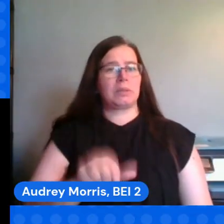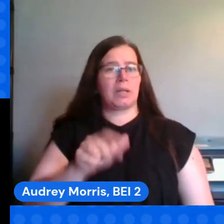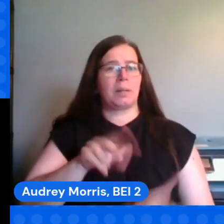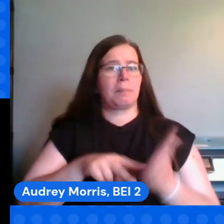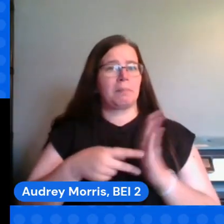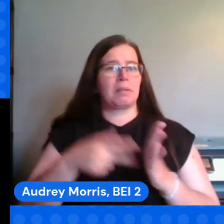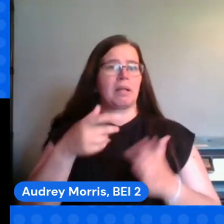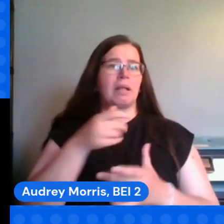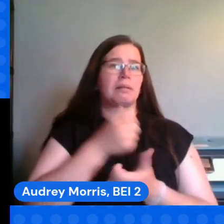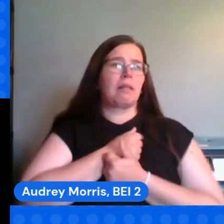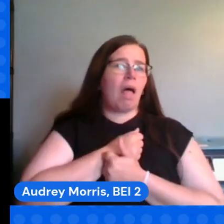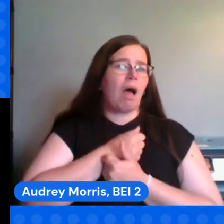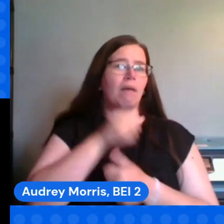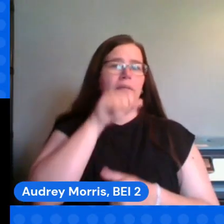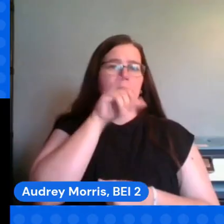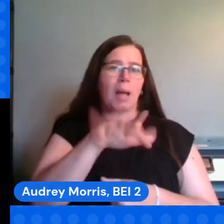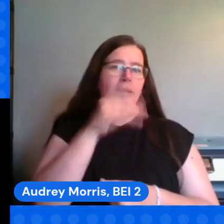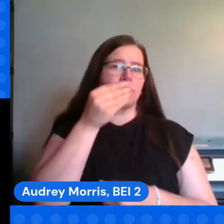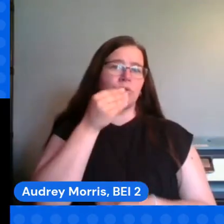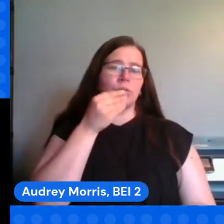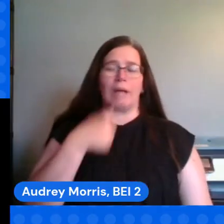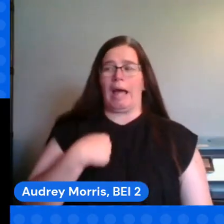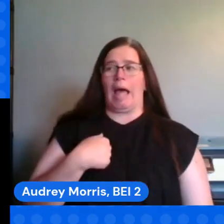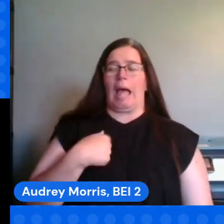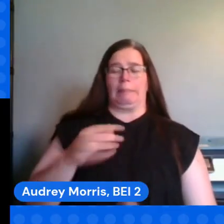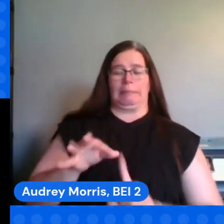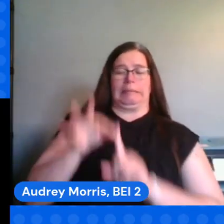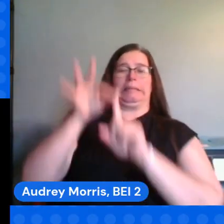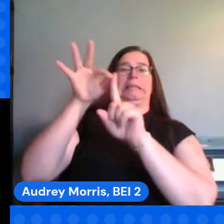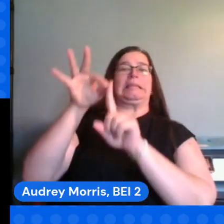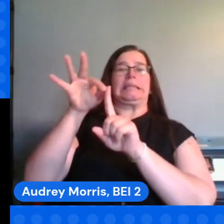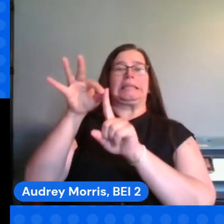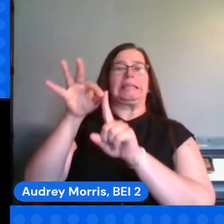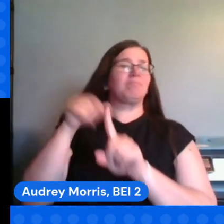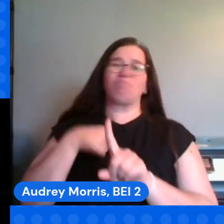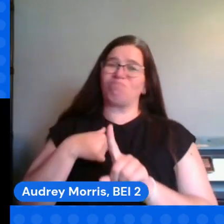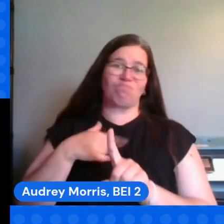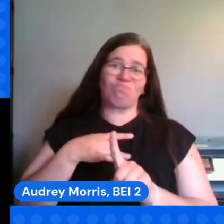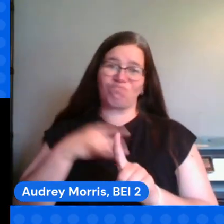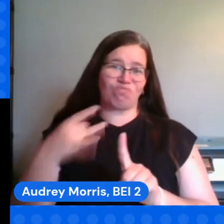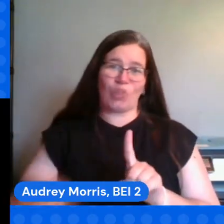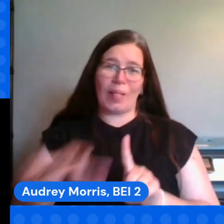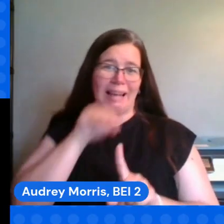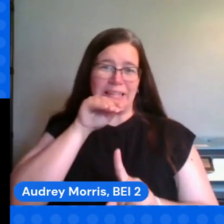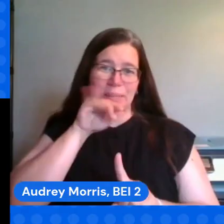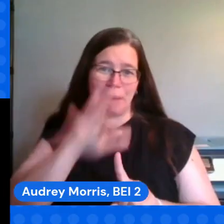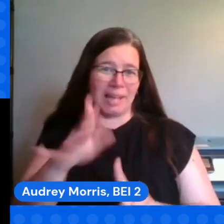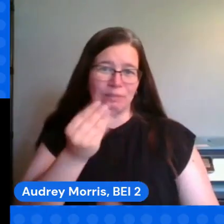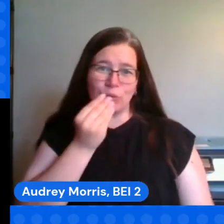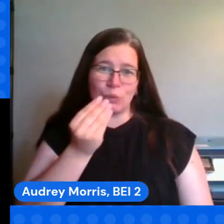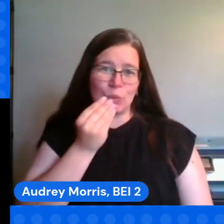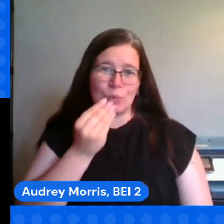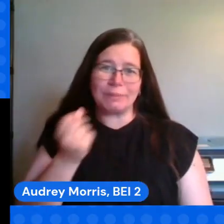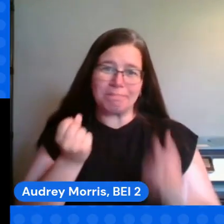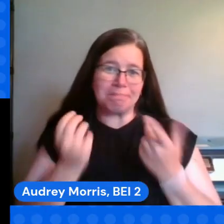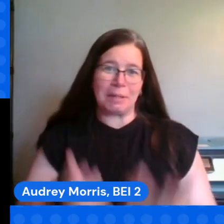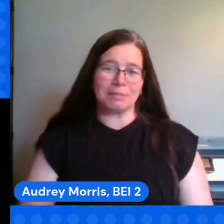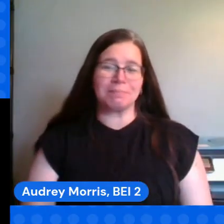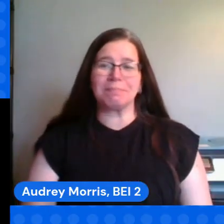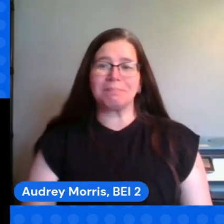love spicy foods, and so I'm one of the rare individuals that does not care much for spicy foods.